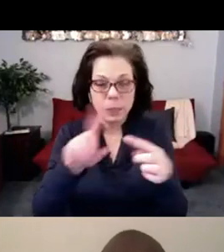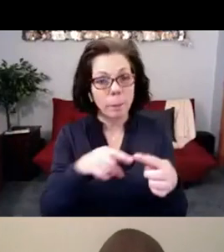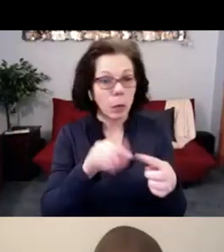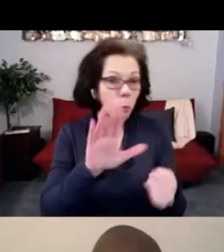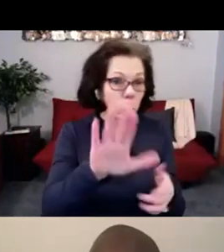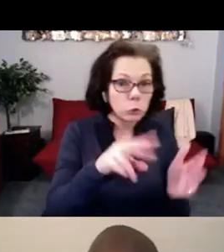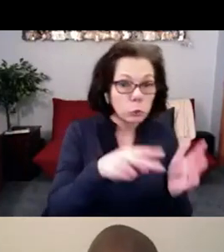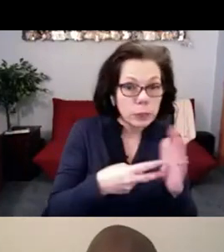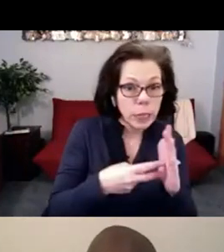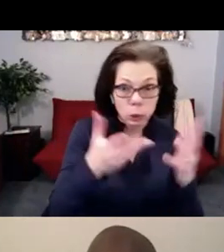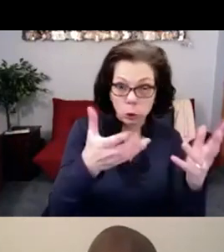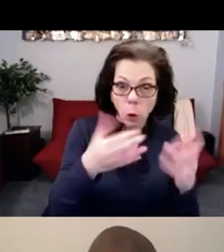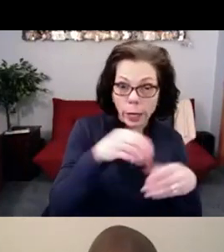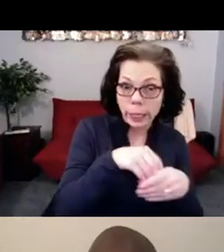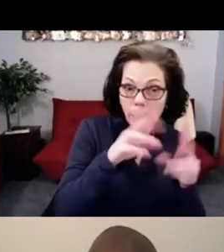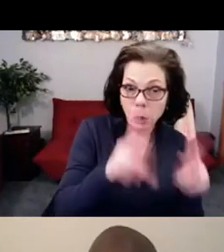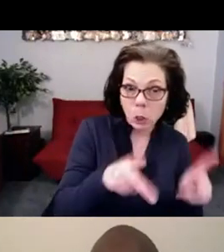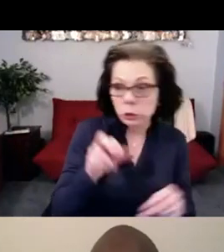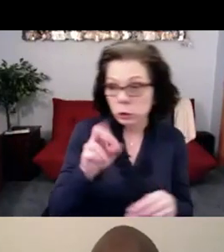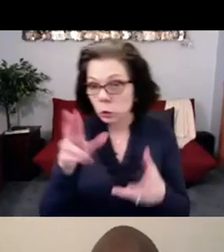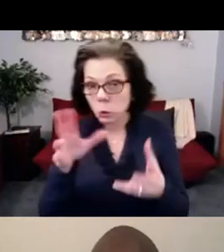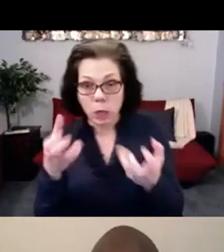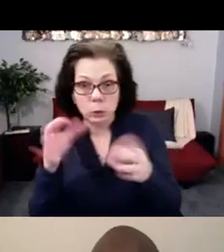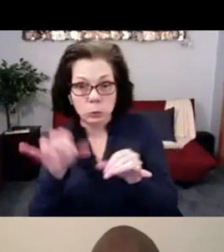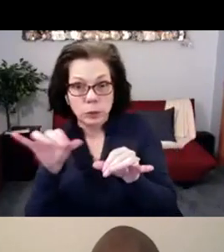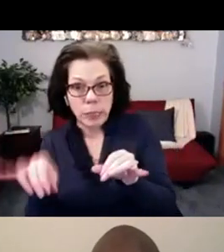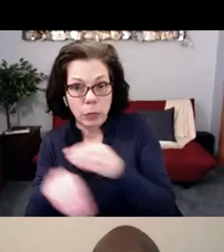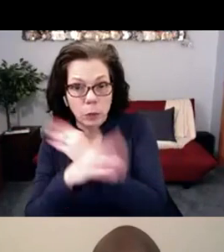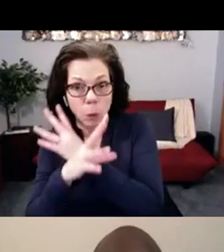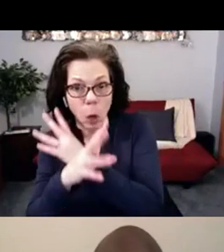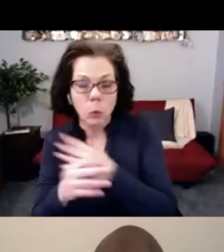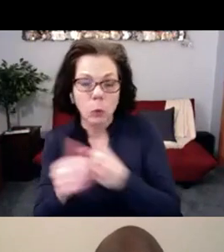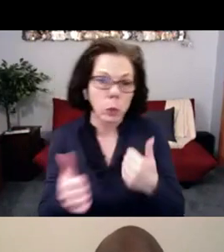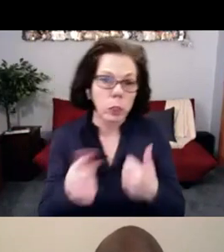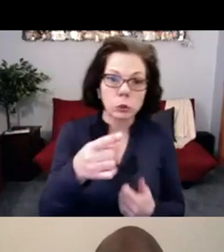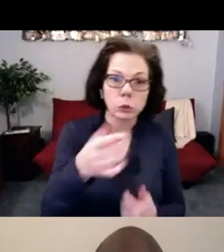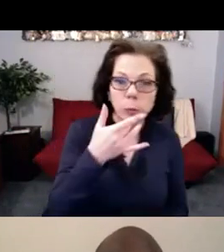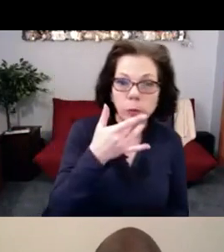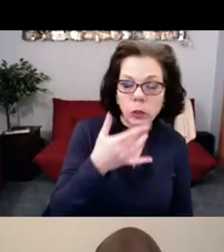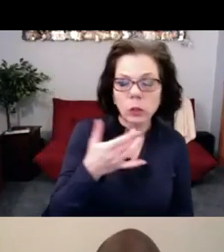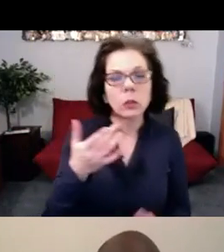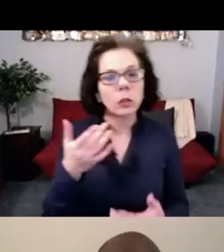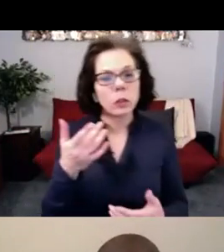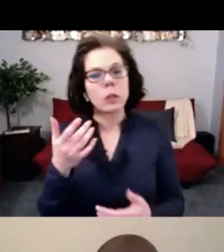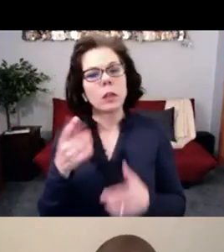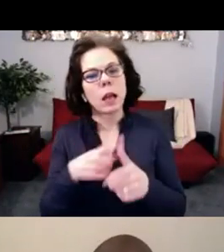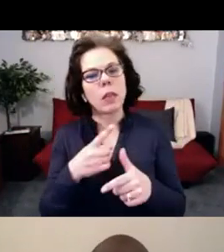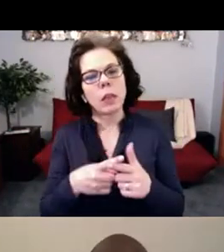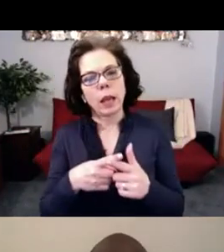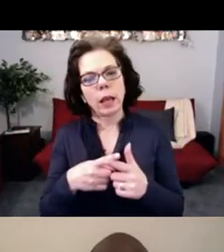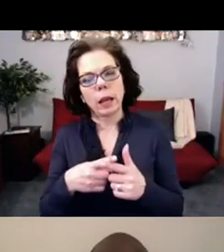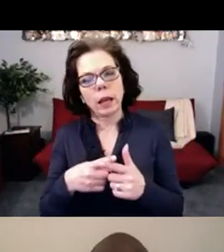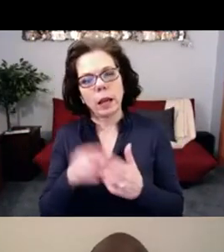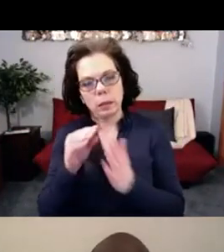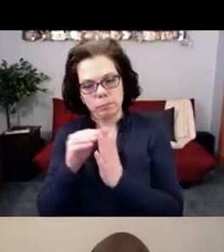desire for in-person learning and what you would be looking for in order to make those decisions. We'll then be updating you and continuing